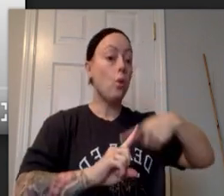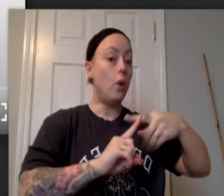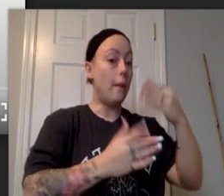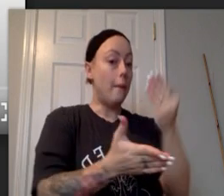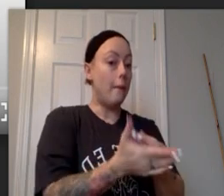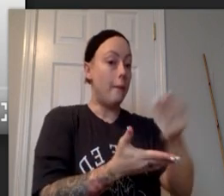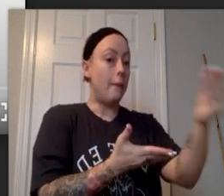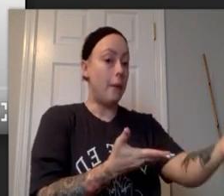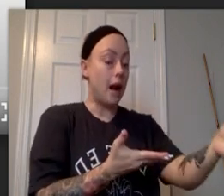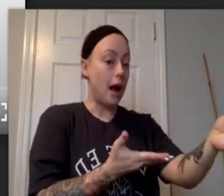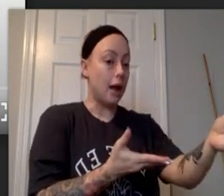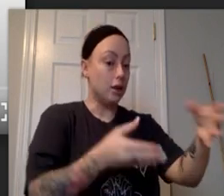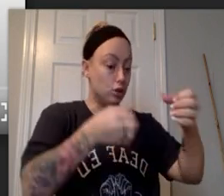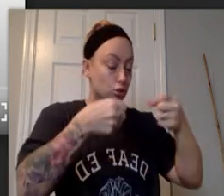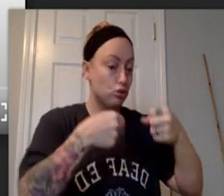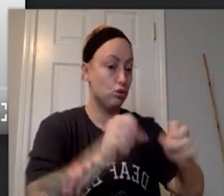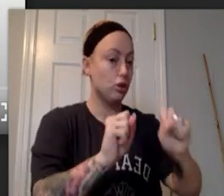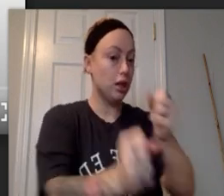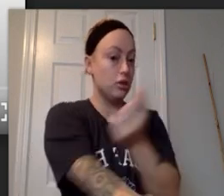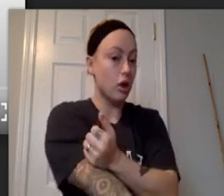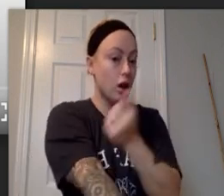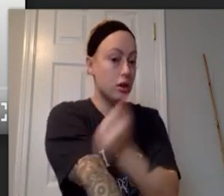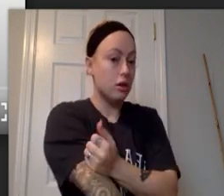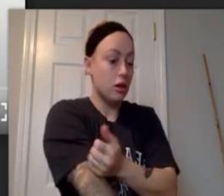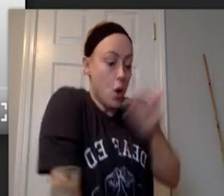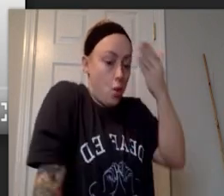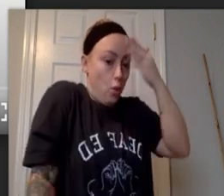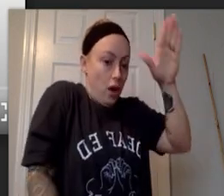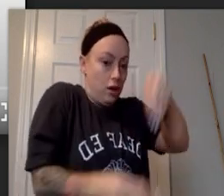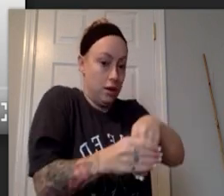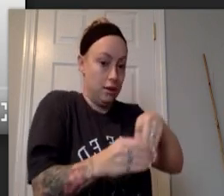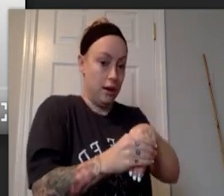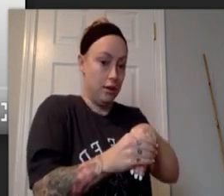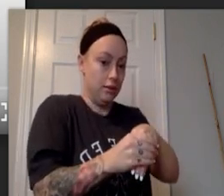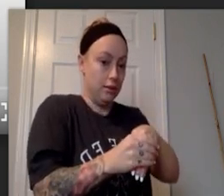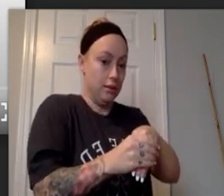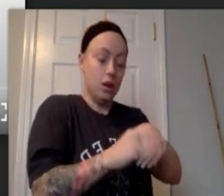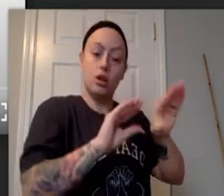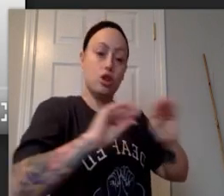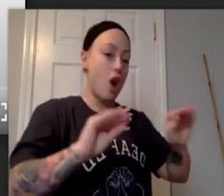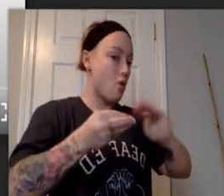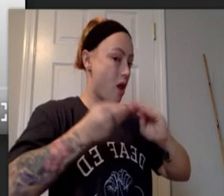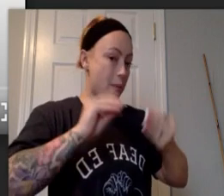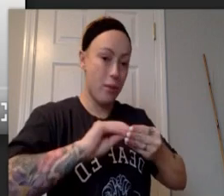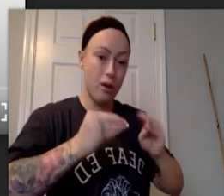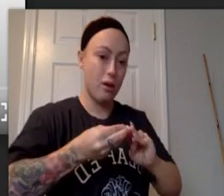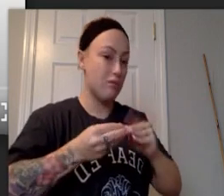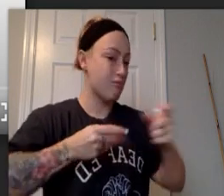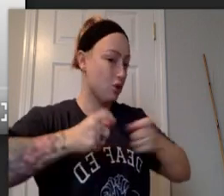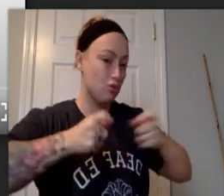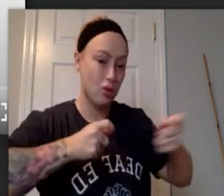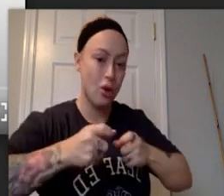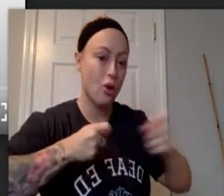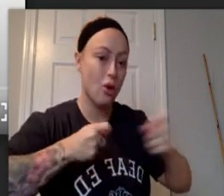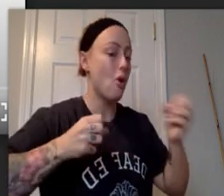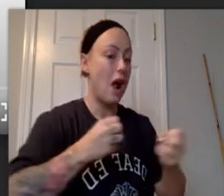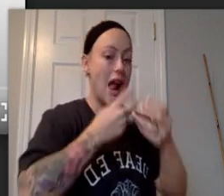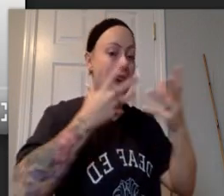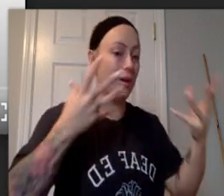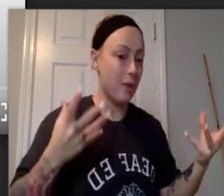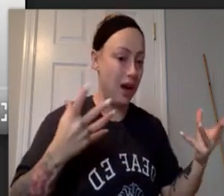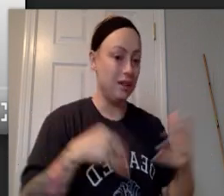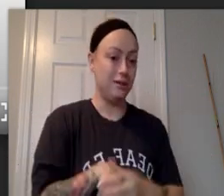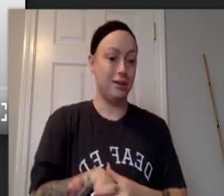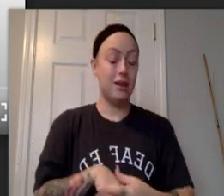We do not know what's in them. There No. is no regulation or control. The same with powders, the same with shards. And the thing about